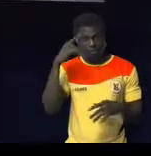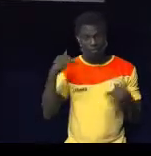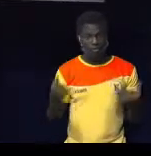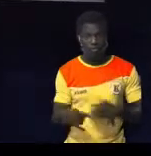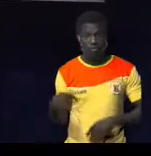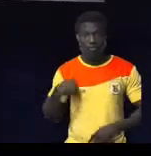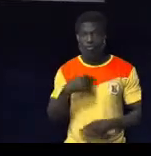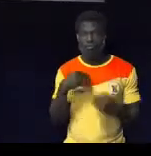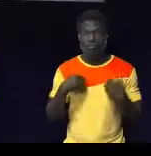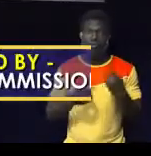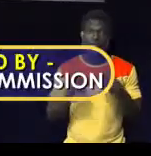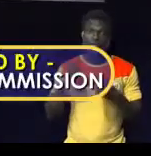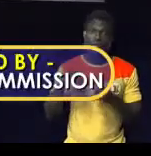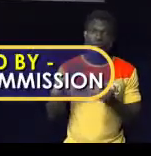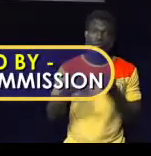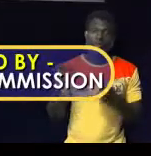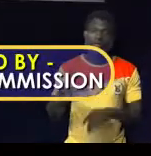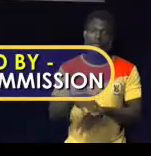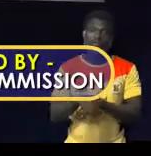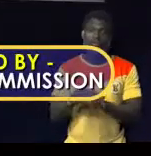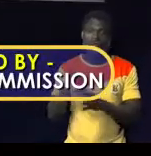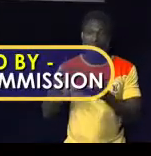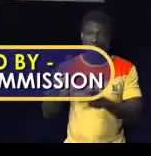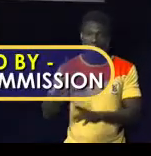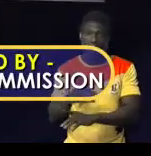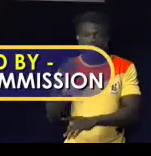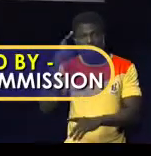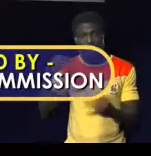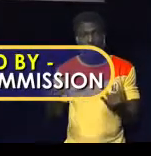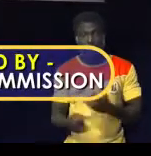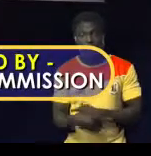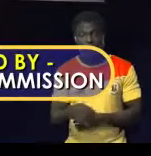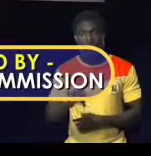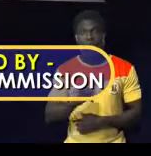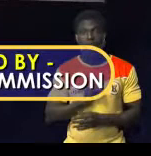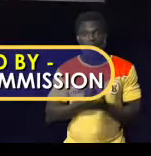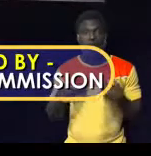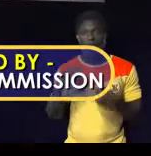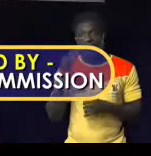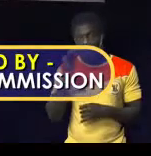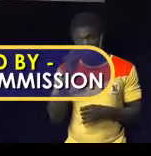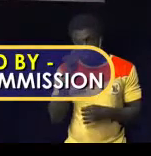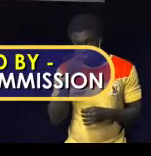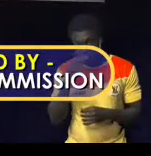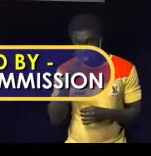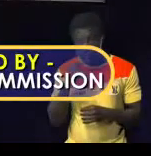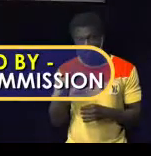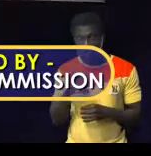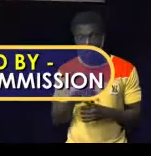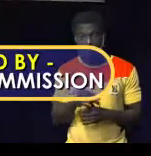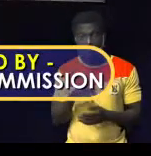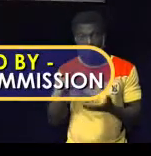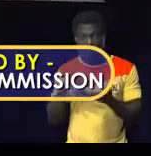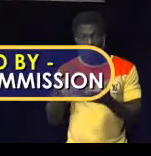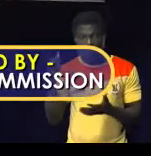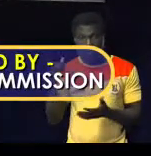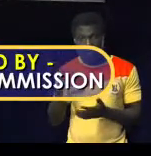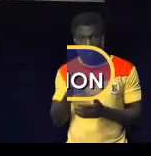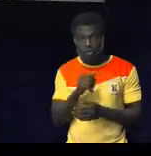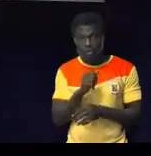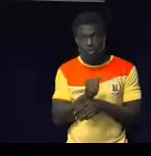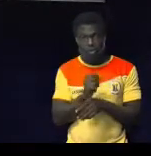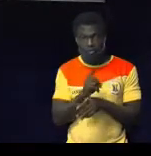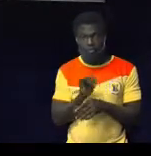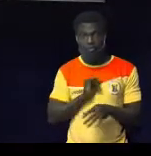That's it for today. We have come to the end of the English studies lesson for today. I believe that you had fun learning